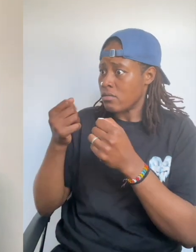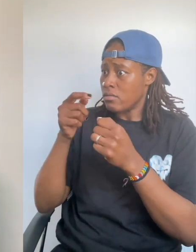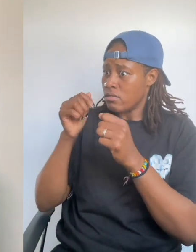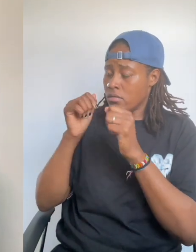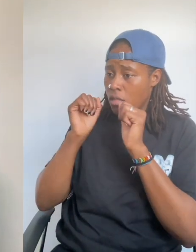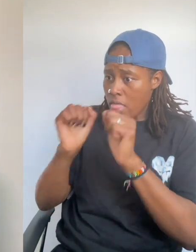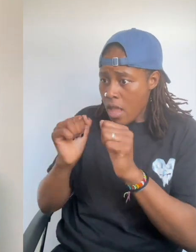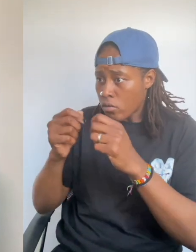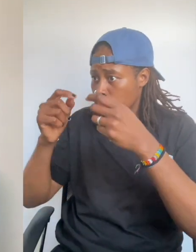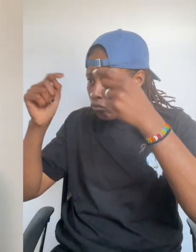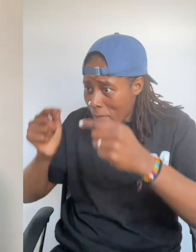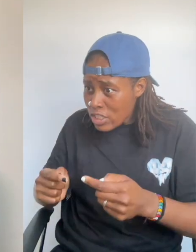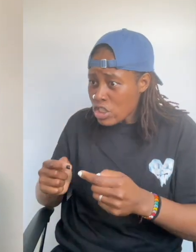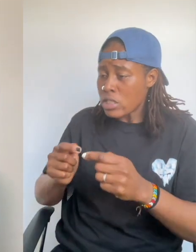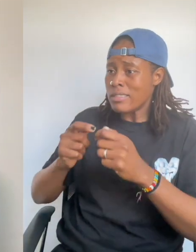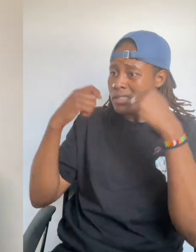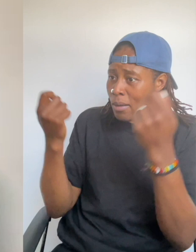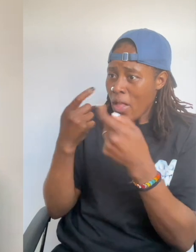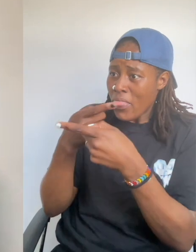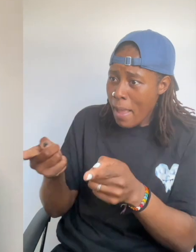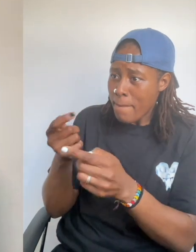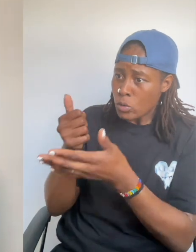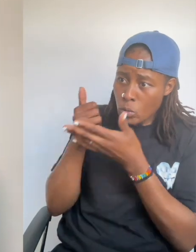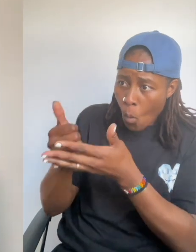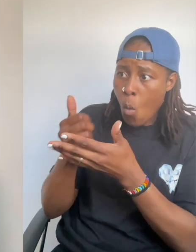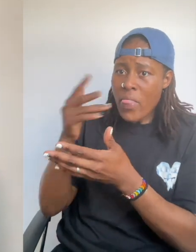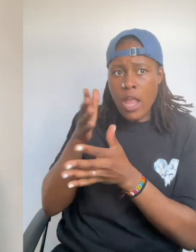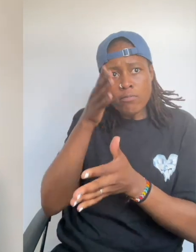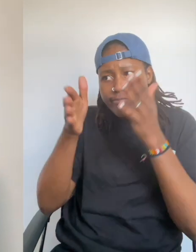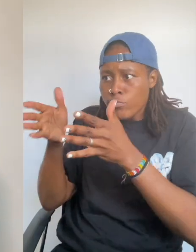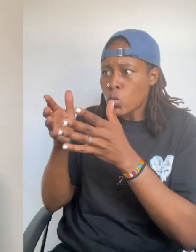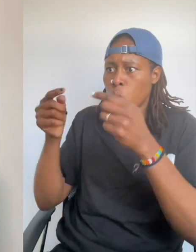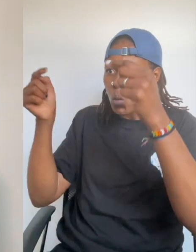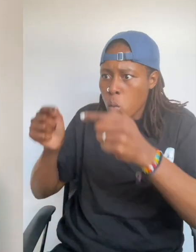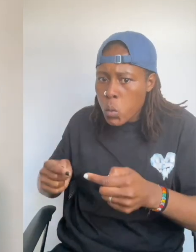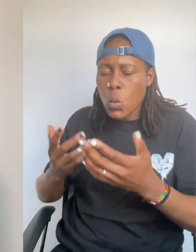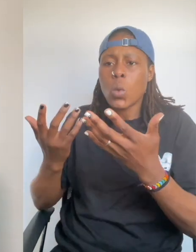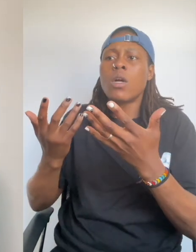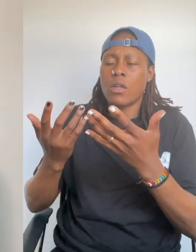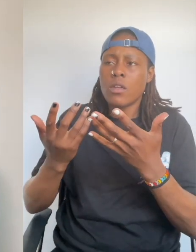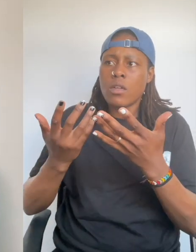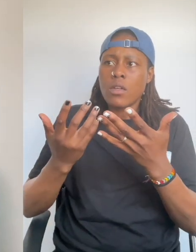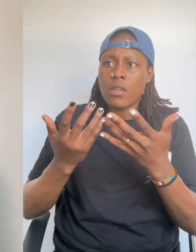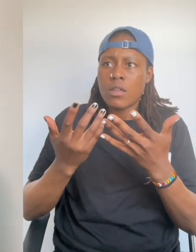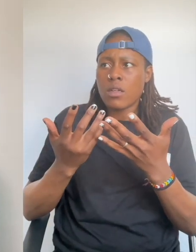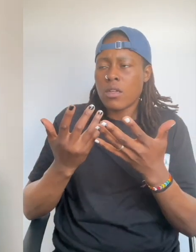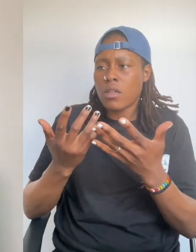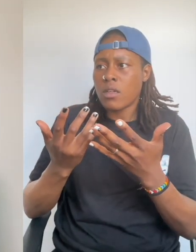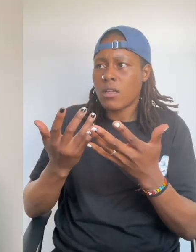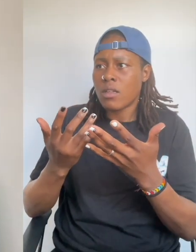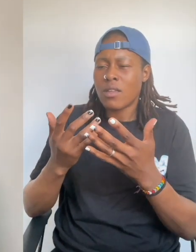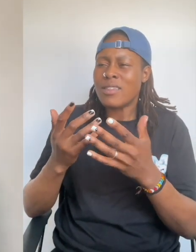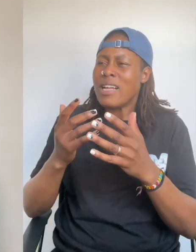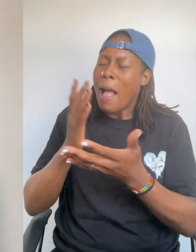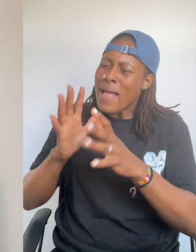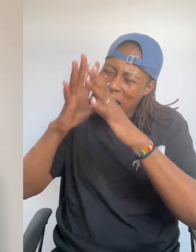their successes, supporting them when they're going up to fight. You know, yeah, I